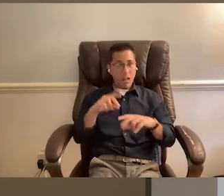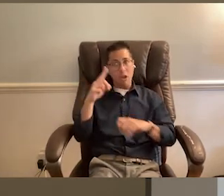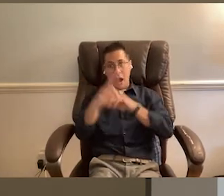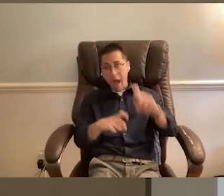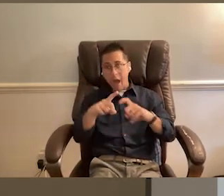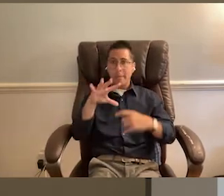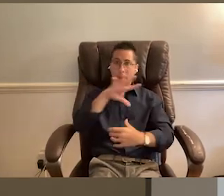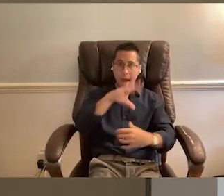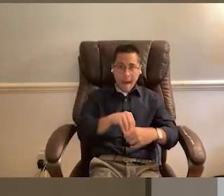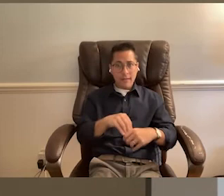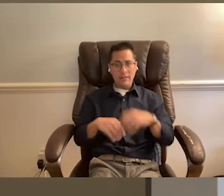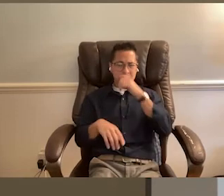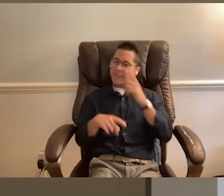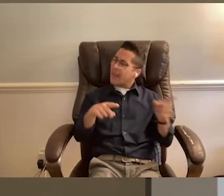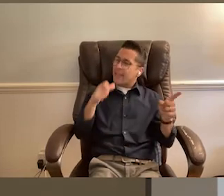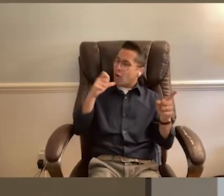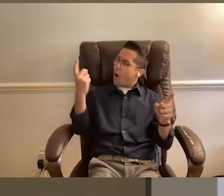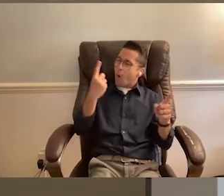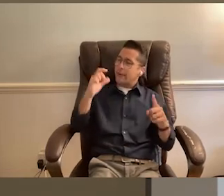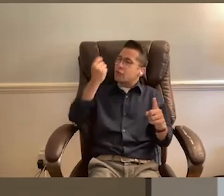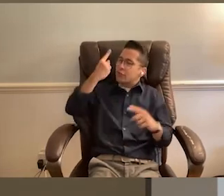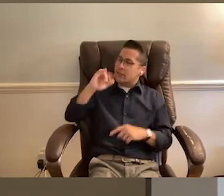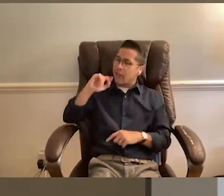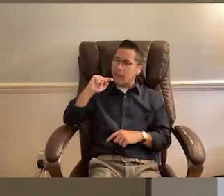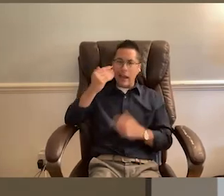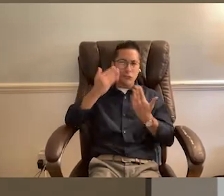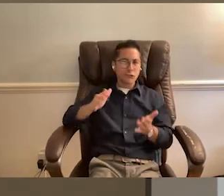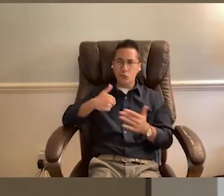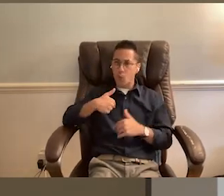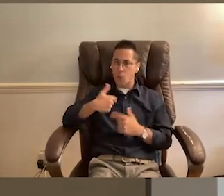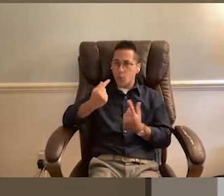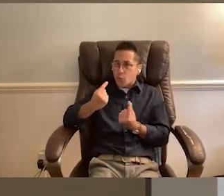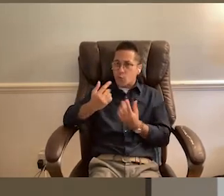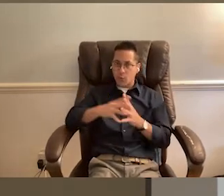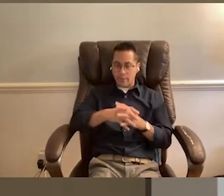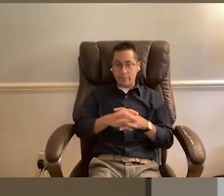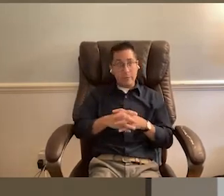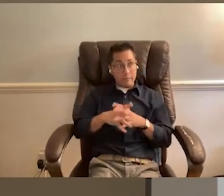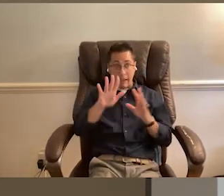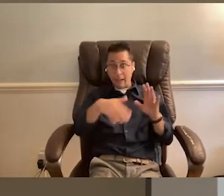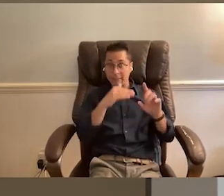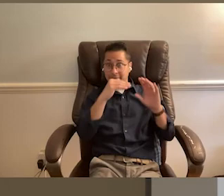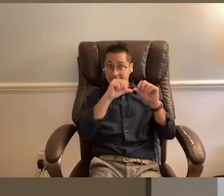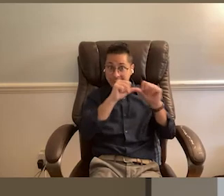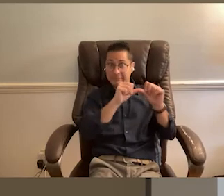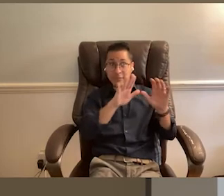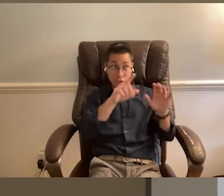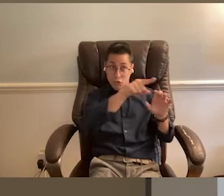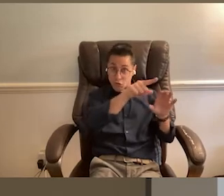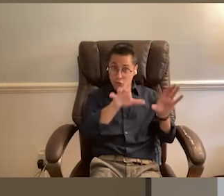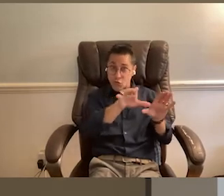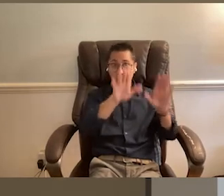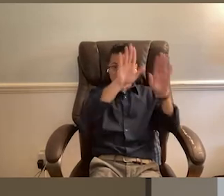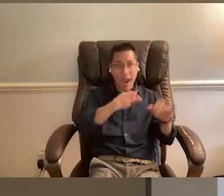the students don't understand all the material. And I said, yes, they're auditors, they don't have to. He's like, I feel like I'm a bad professor. I feel like I'm not